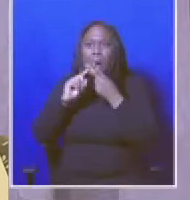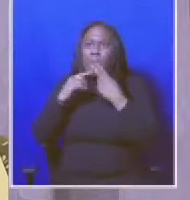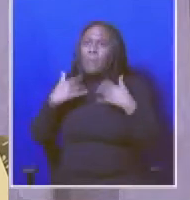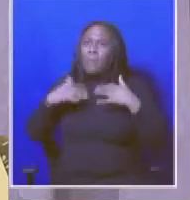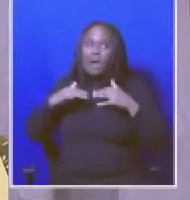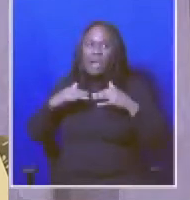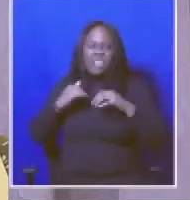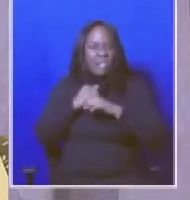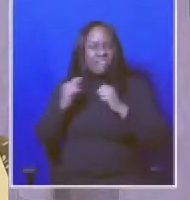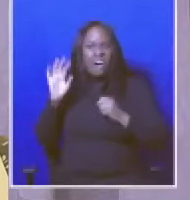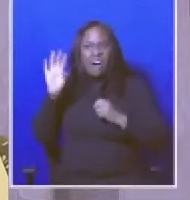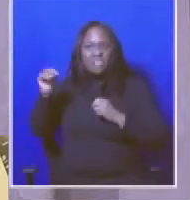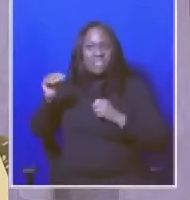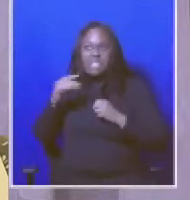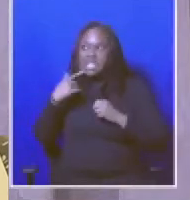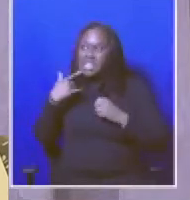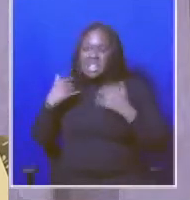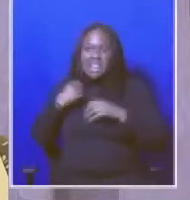no, they don't ask me that.